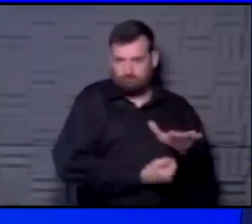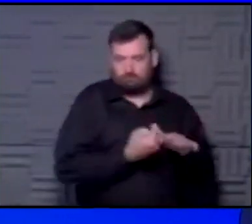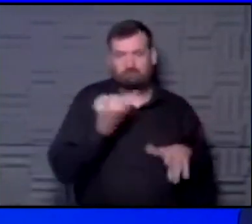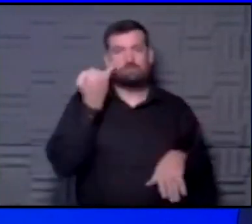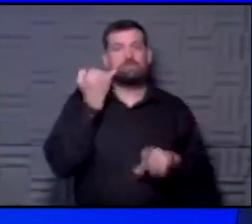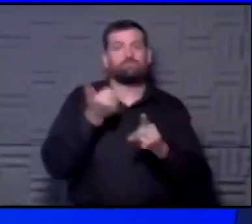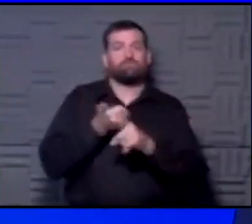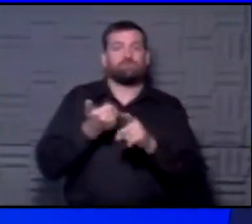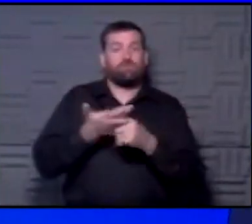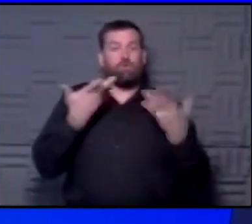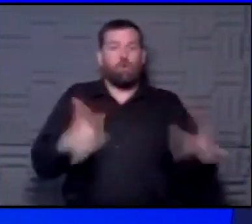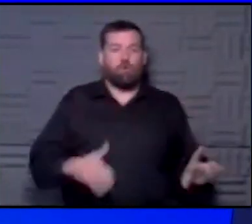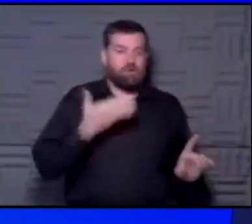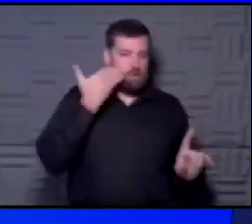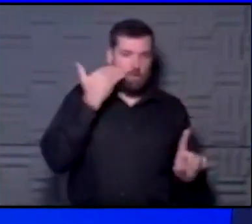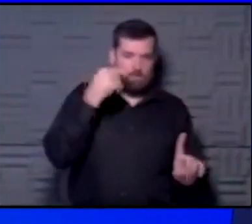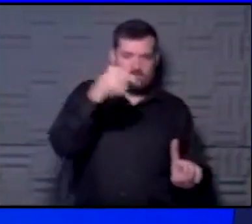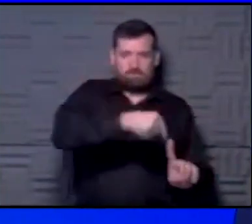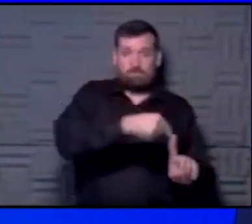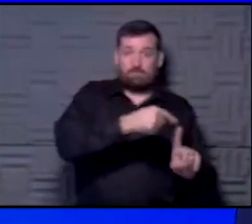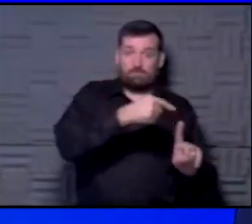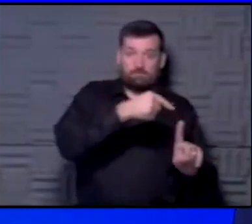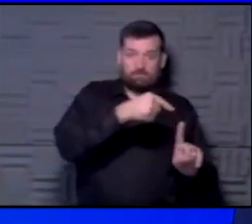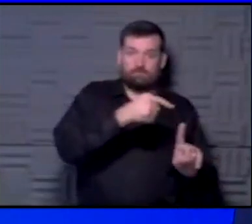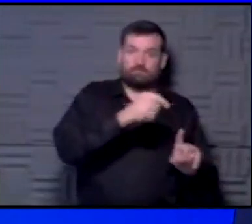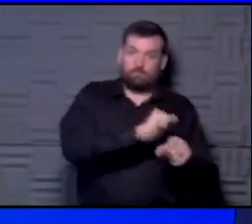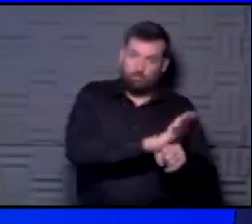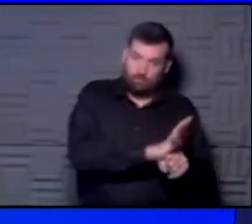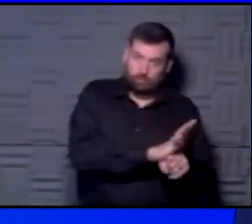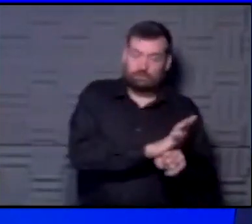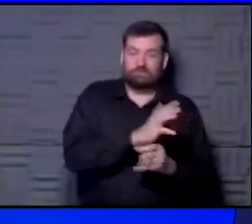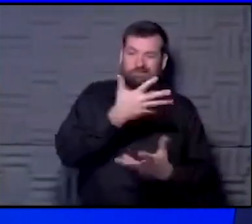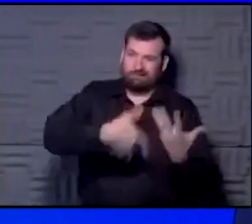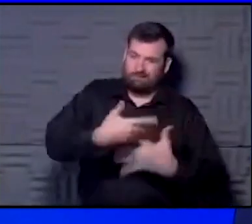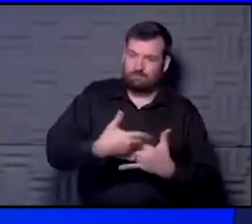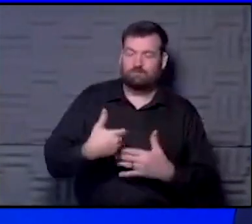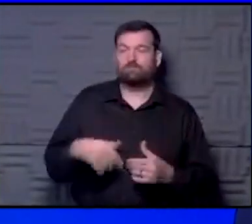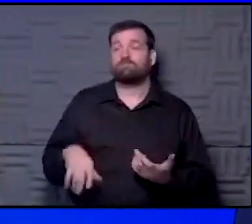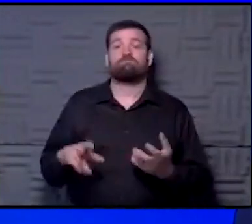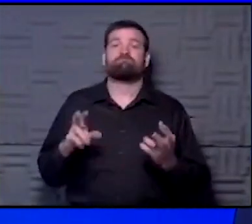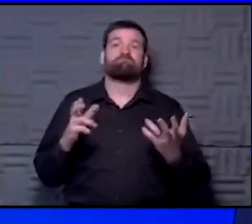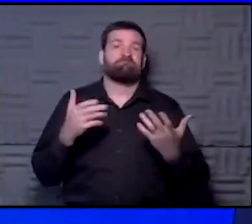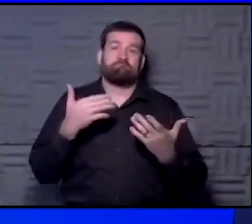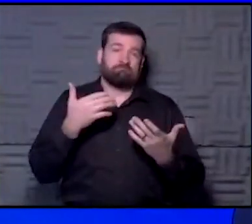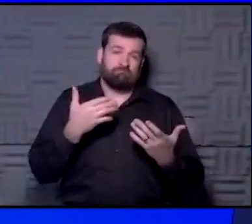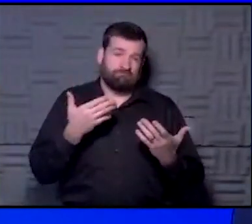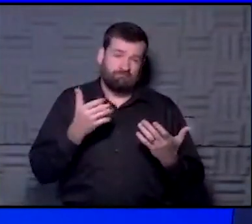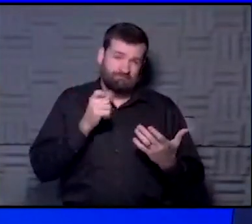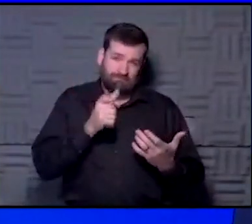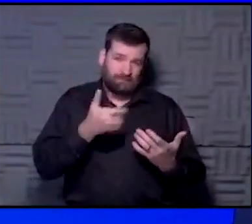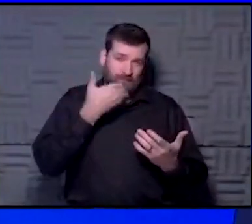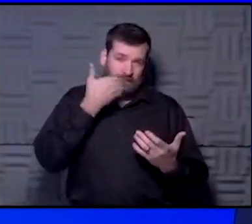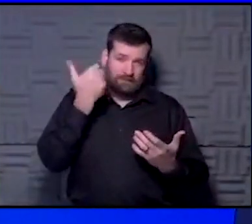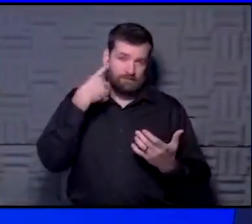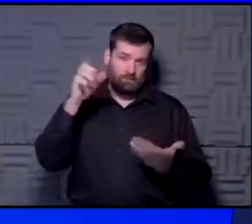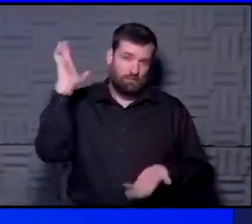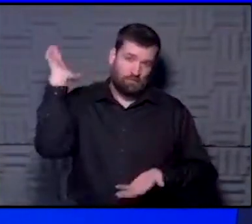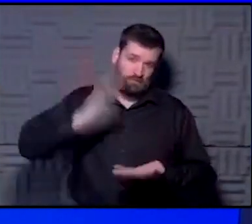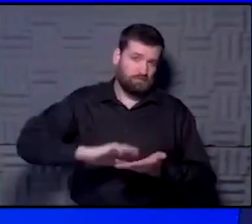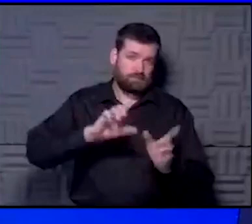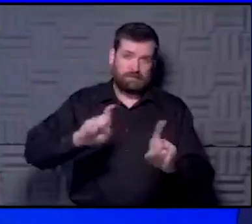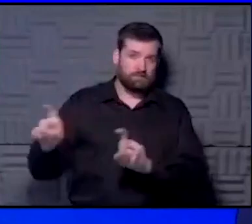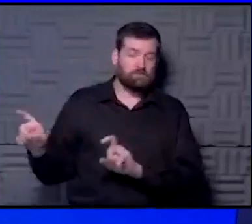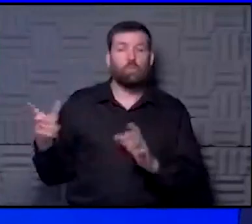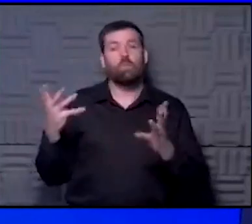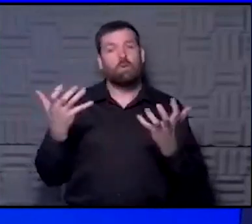of a known case. So a lot of the issues certainly is probably not the best way to go about it to decrease testing. We